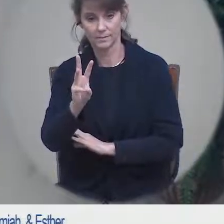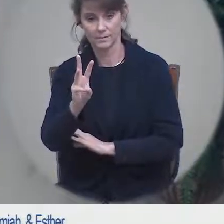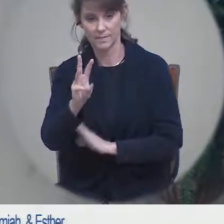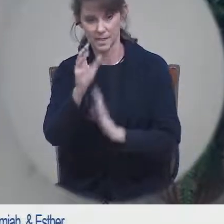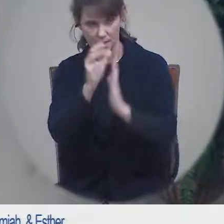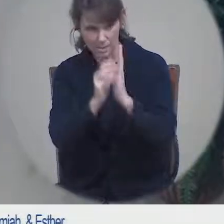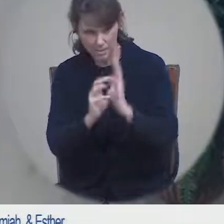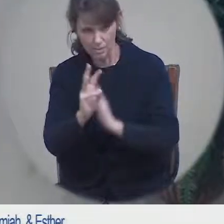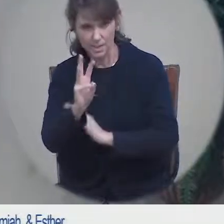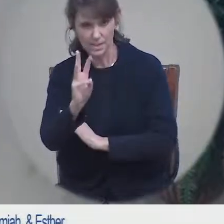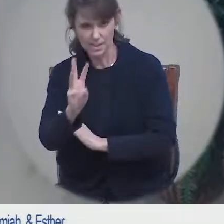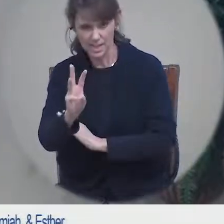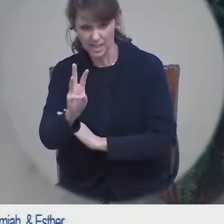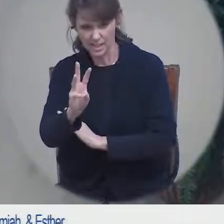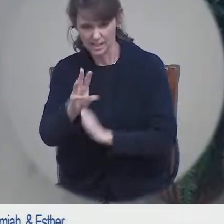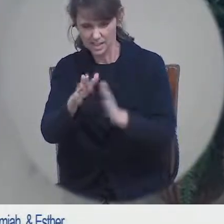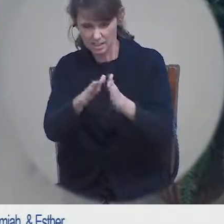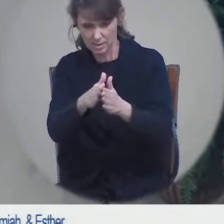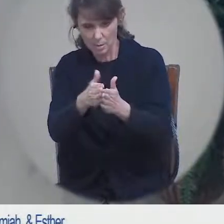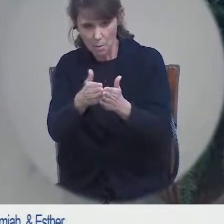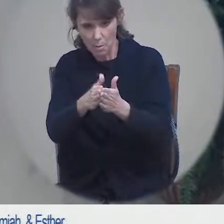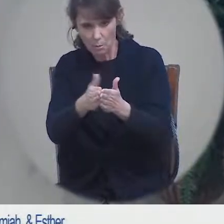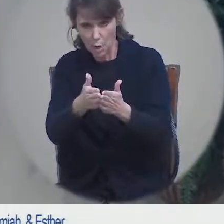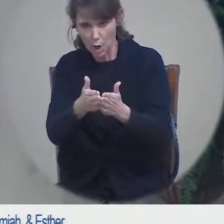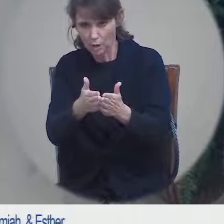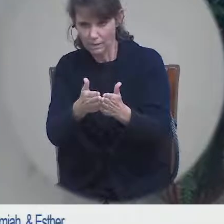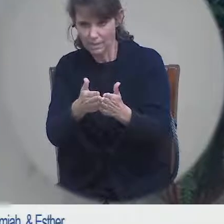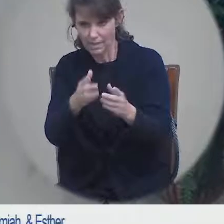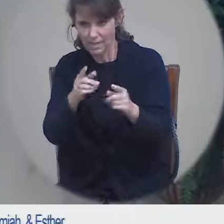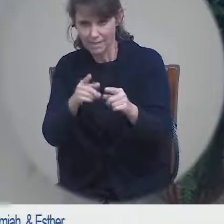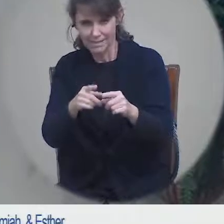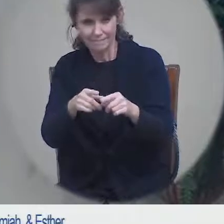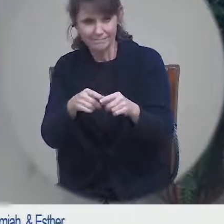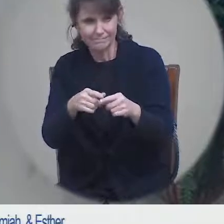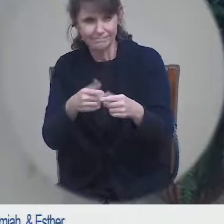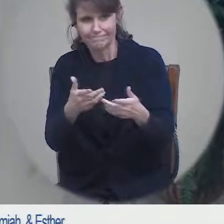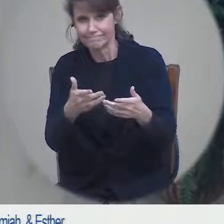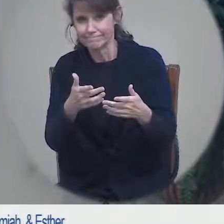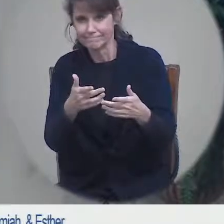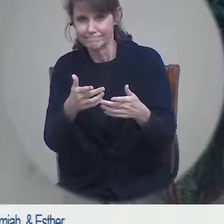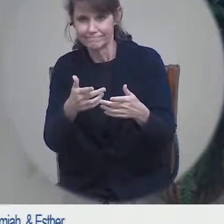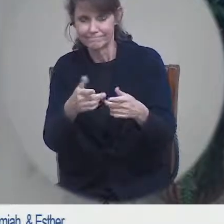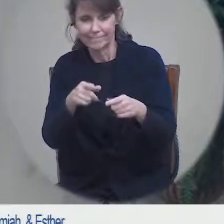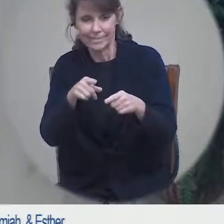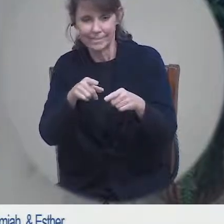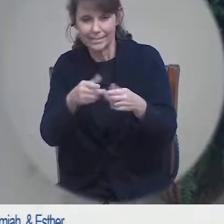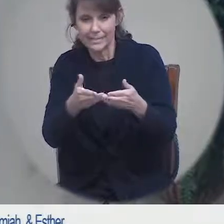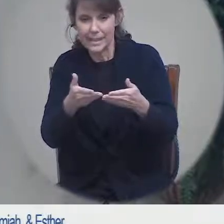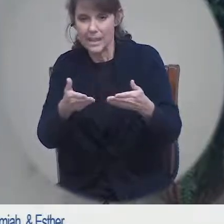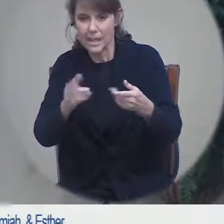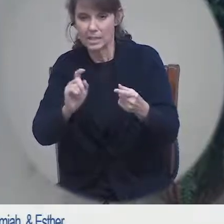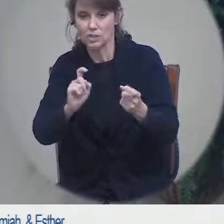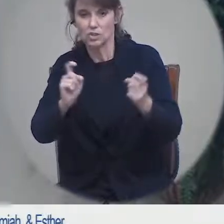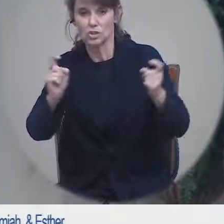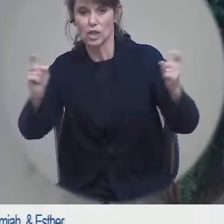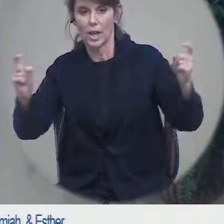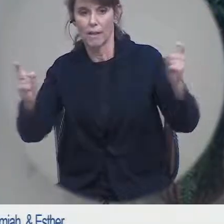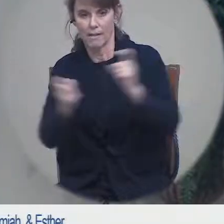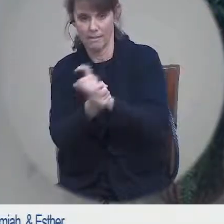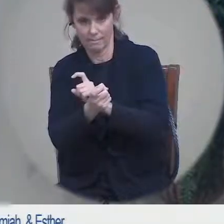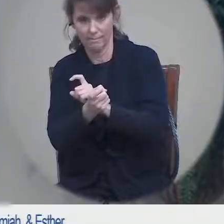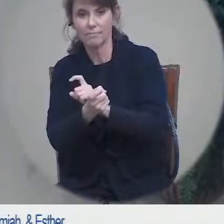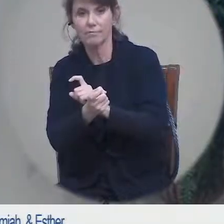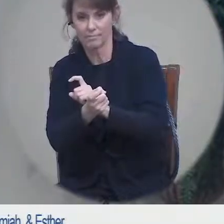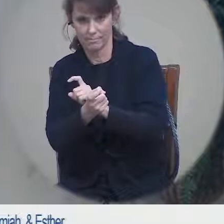where there's extreme reversals. It's really a turning point in this narrative of God's story.